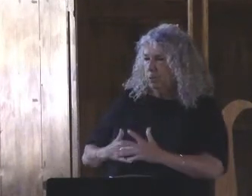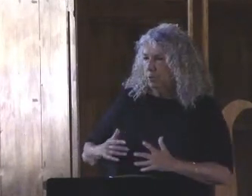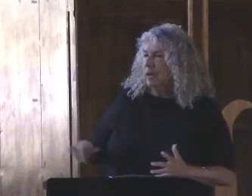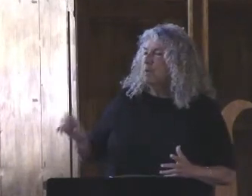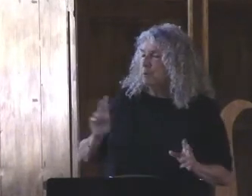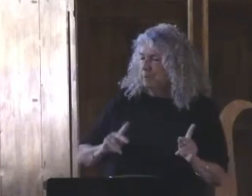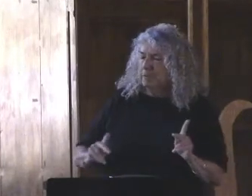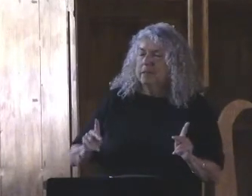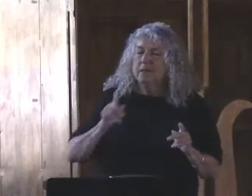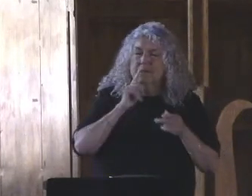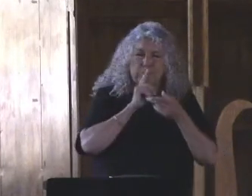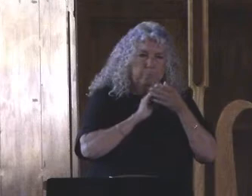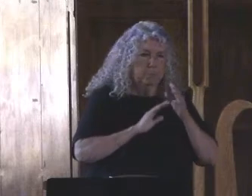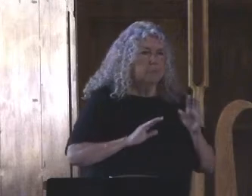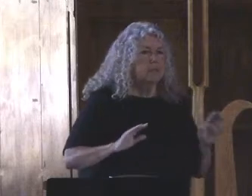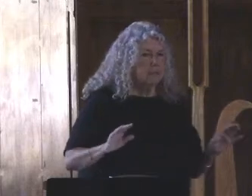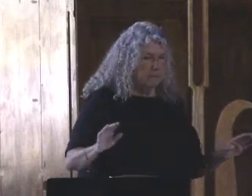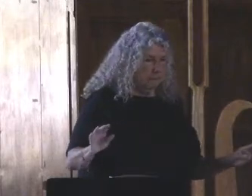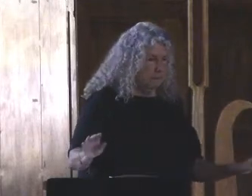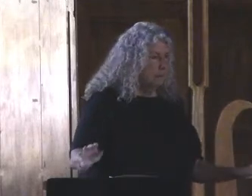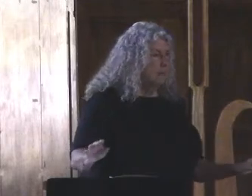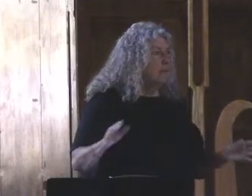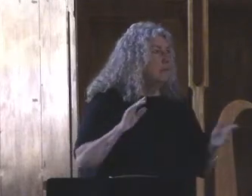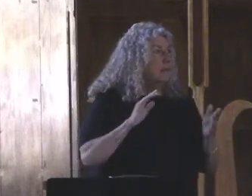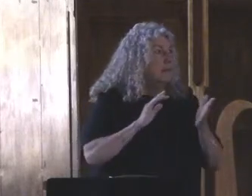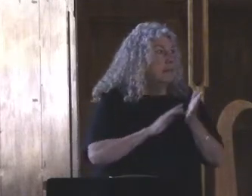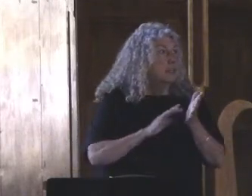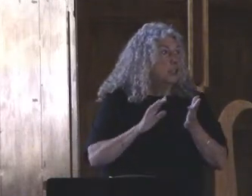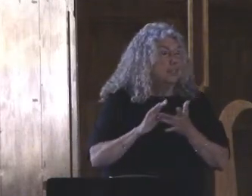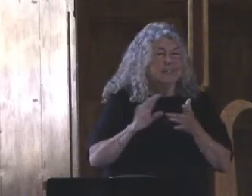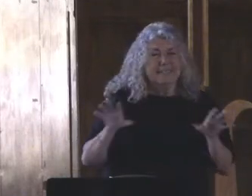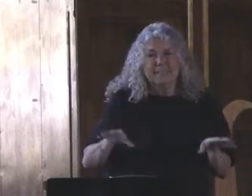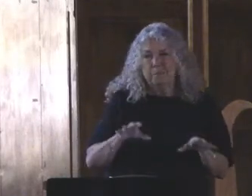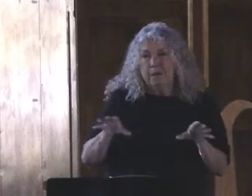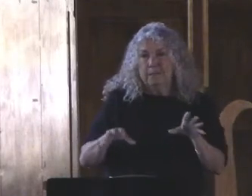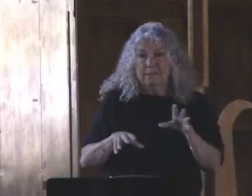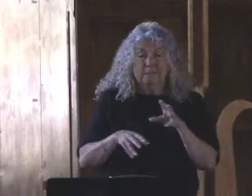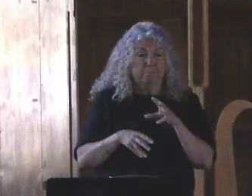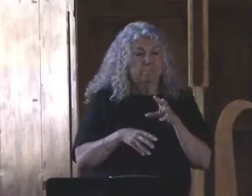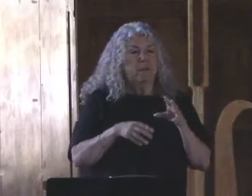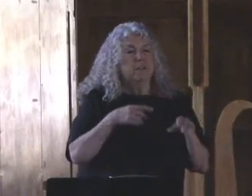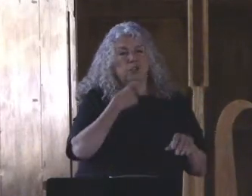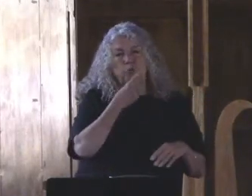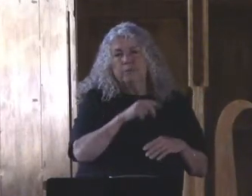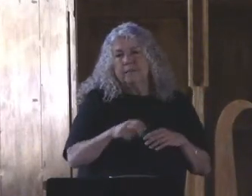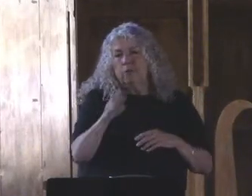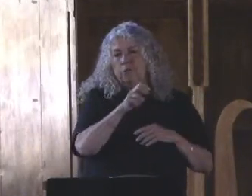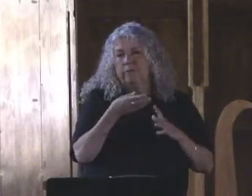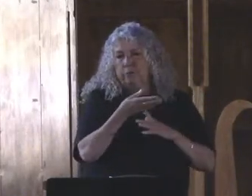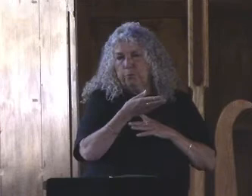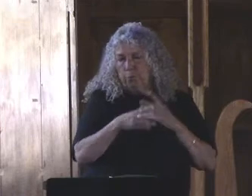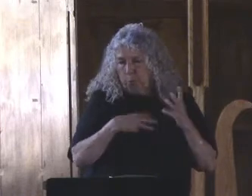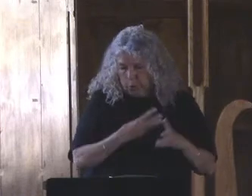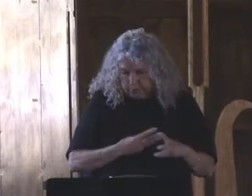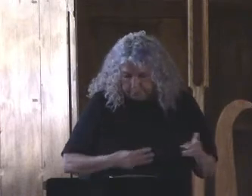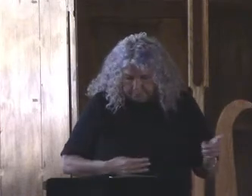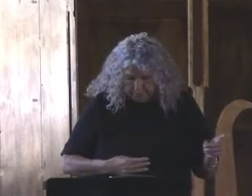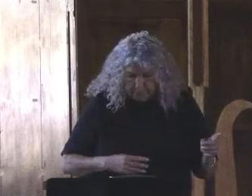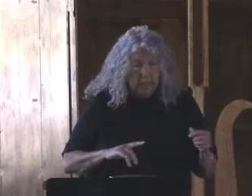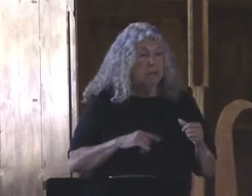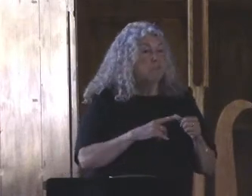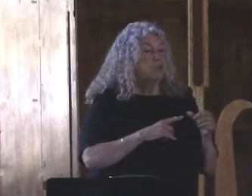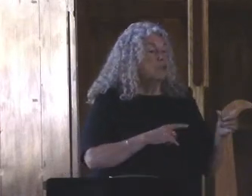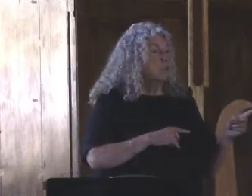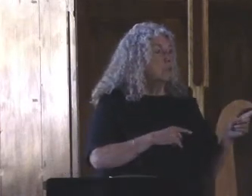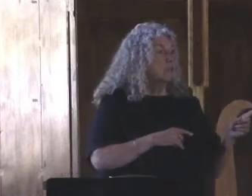are people of peace. Jesus gives some additional counsel to us on how to travel through the world.